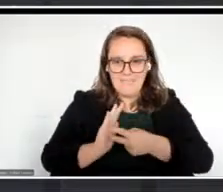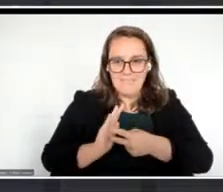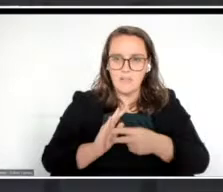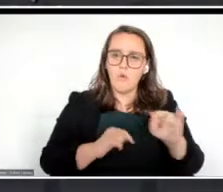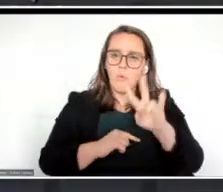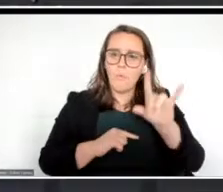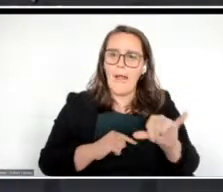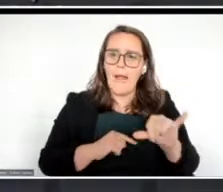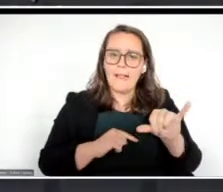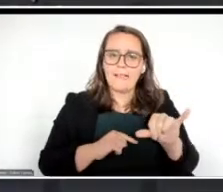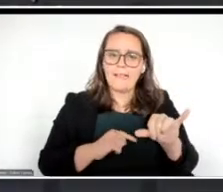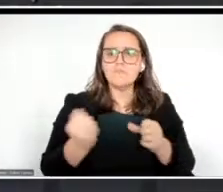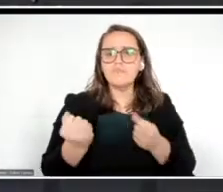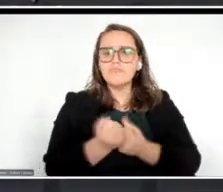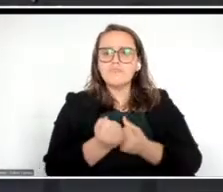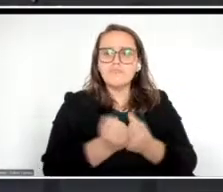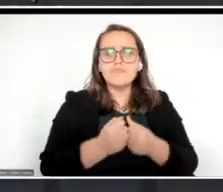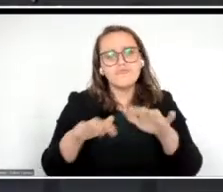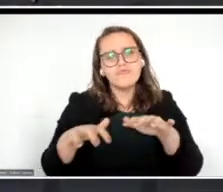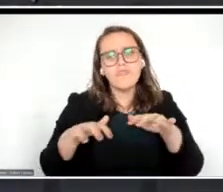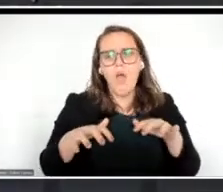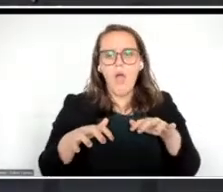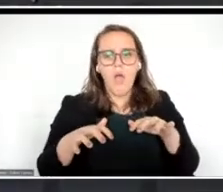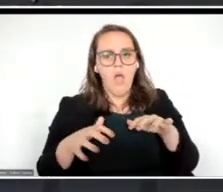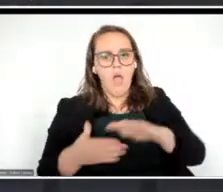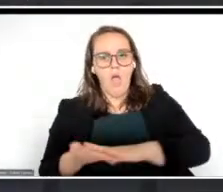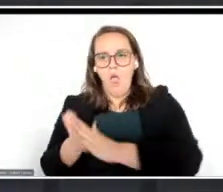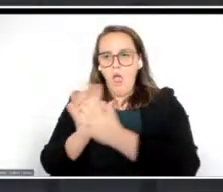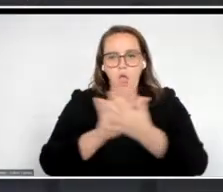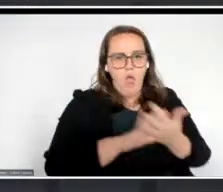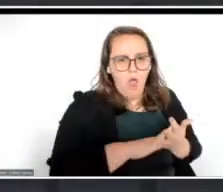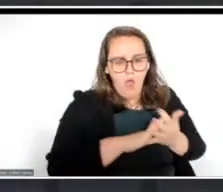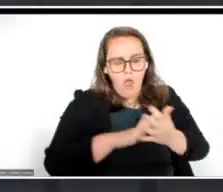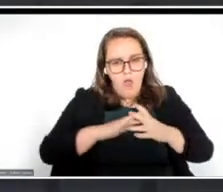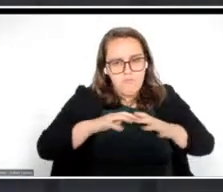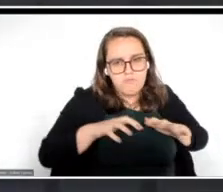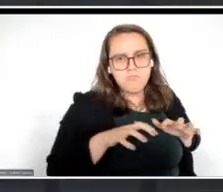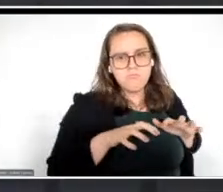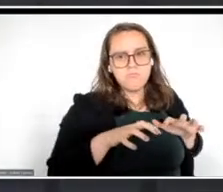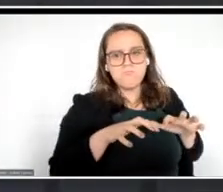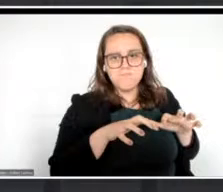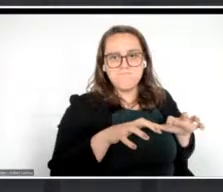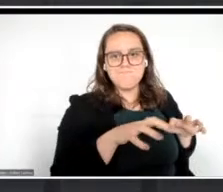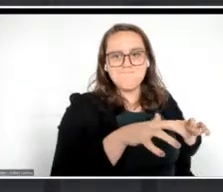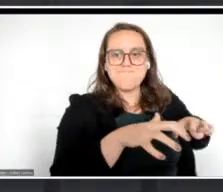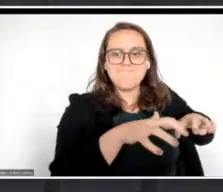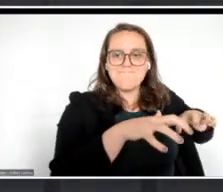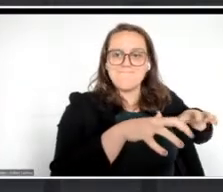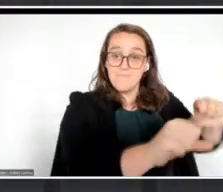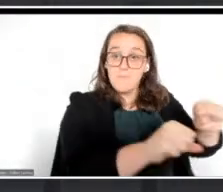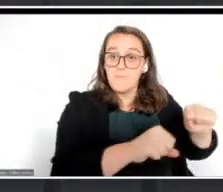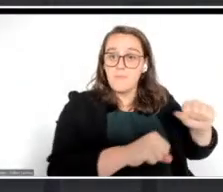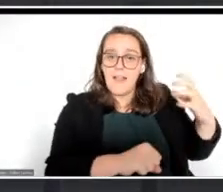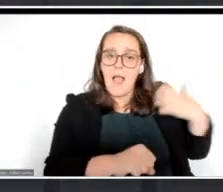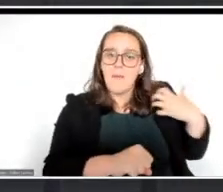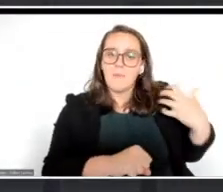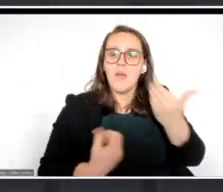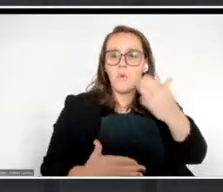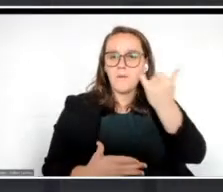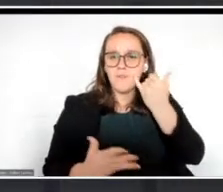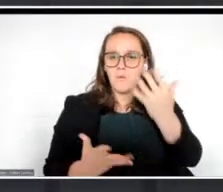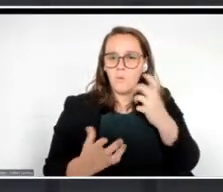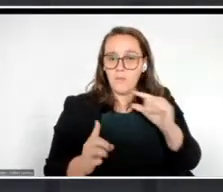this was going to move to something else if he physically walked to the Capitol. I don't know if you want to use the word insurrection, coup,